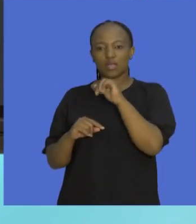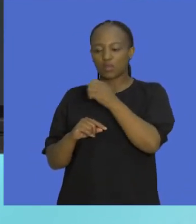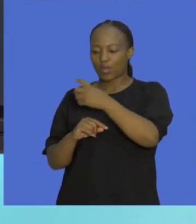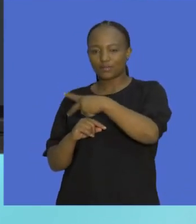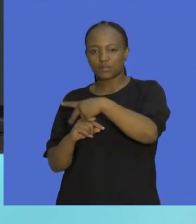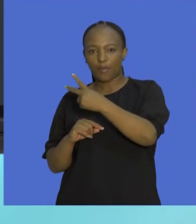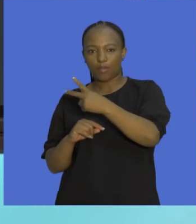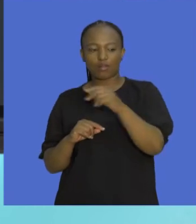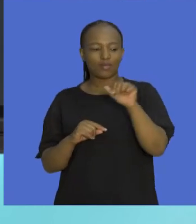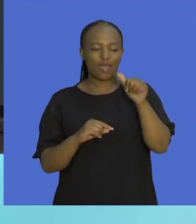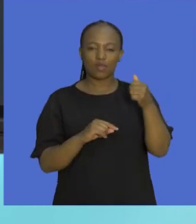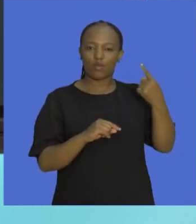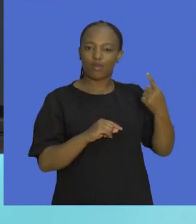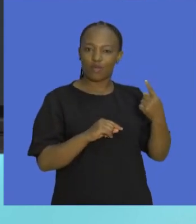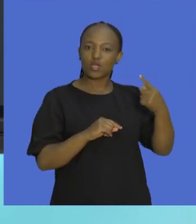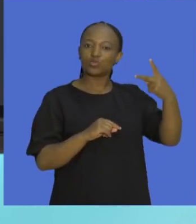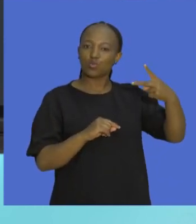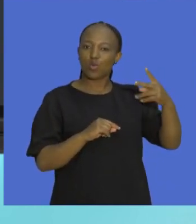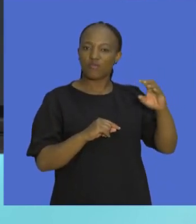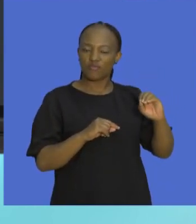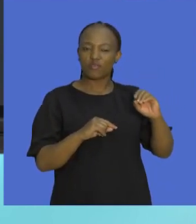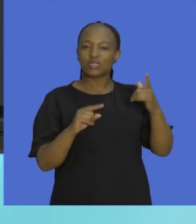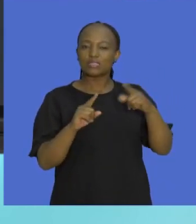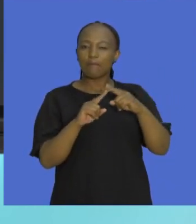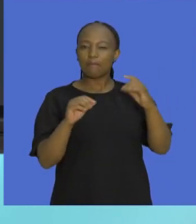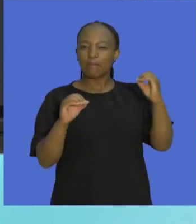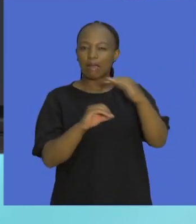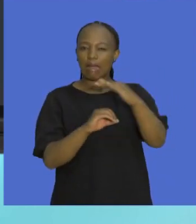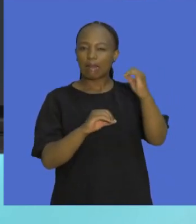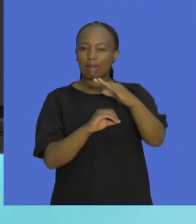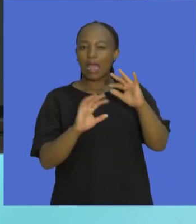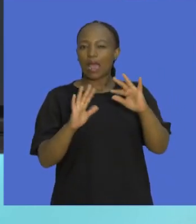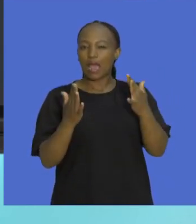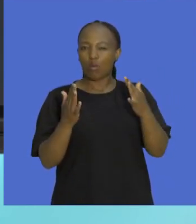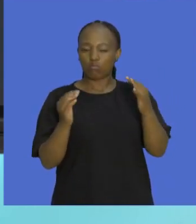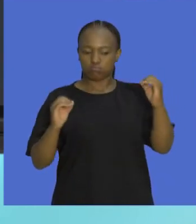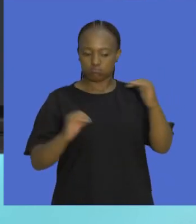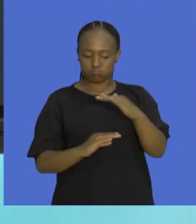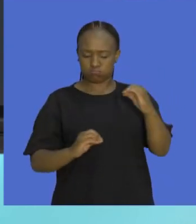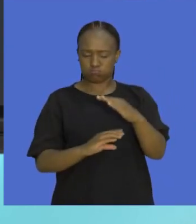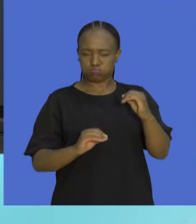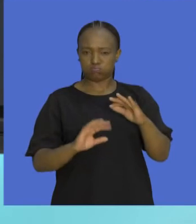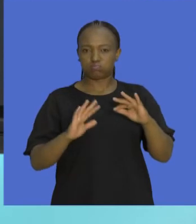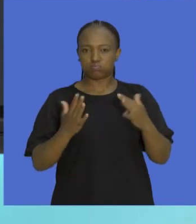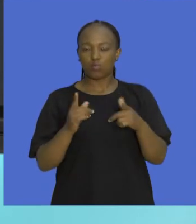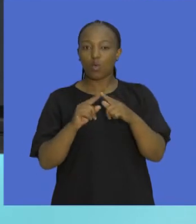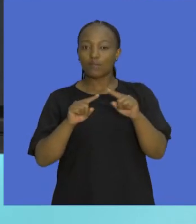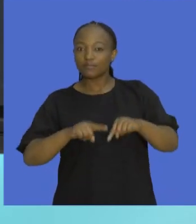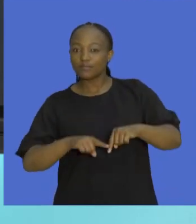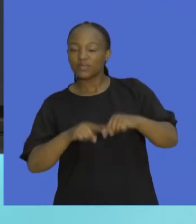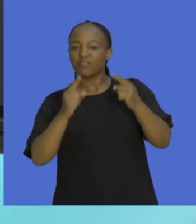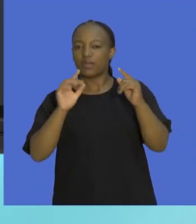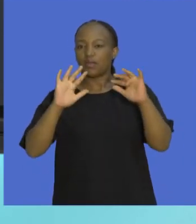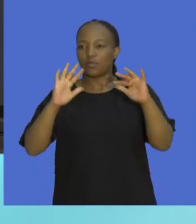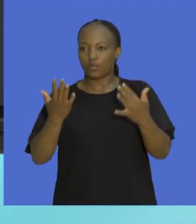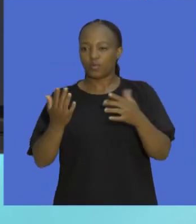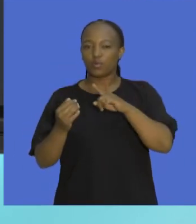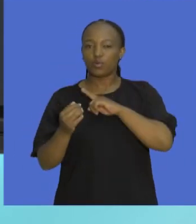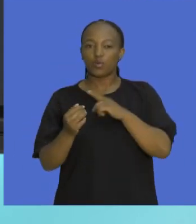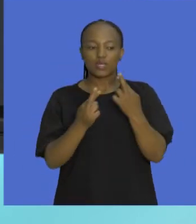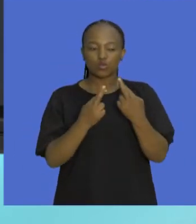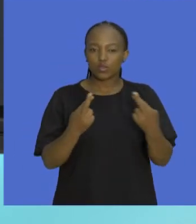the 2 ohms, and also want to look at the current issue between those two, as well as the potential difference across, you know, the